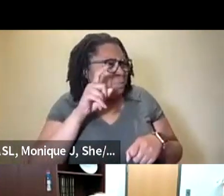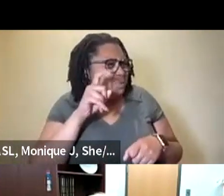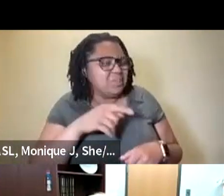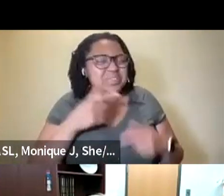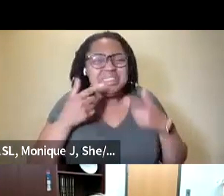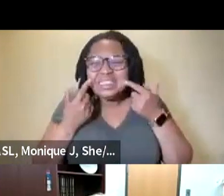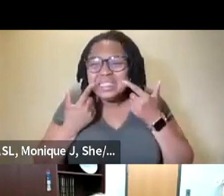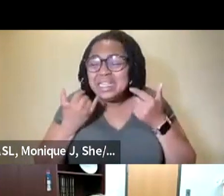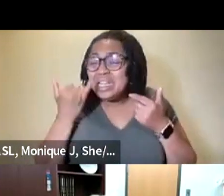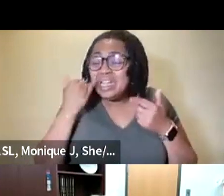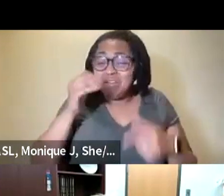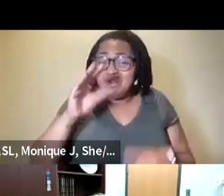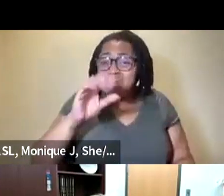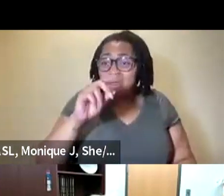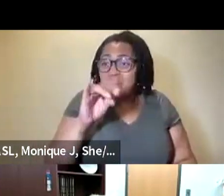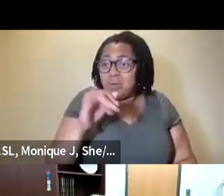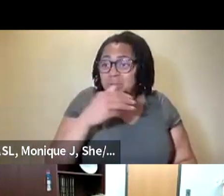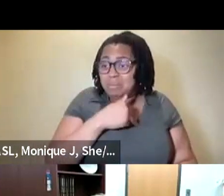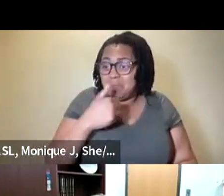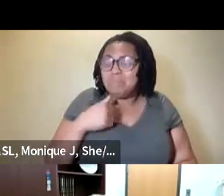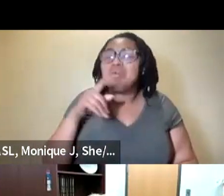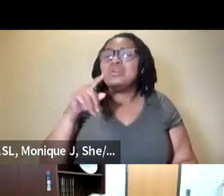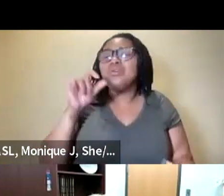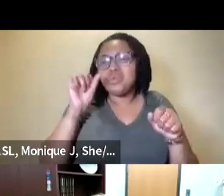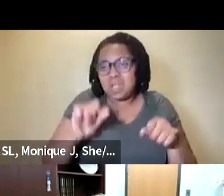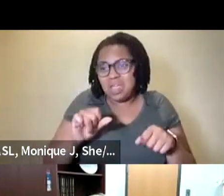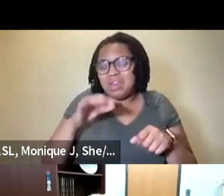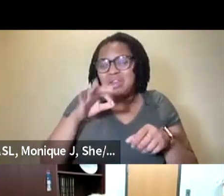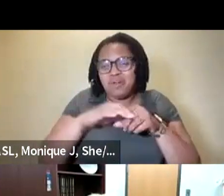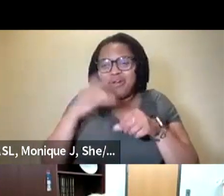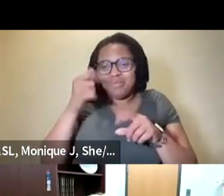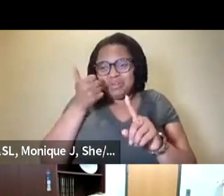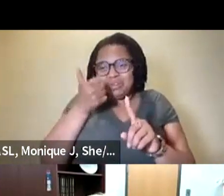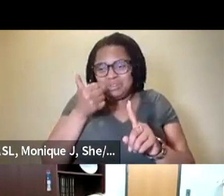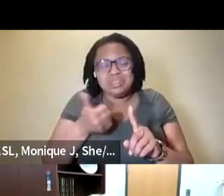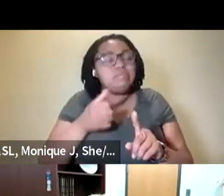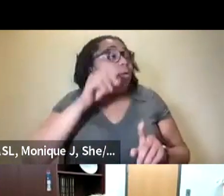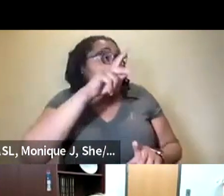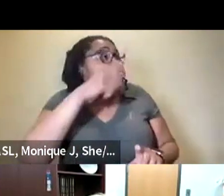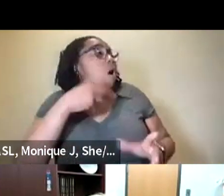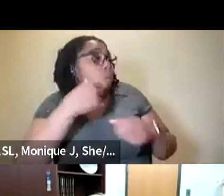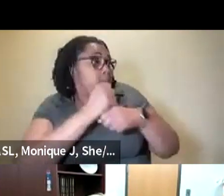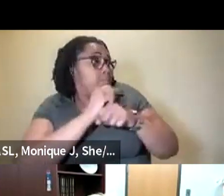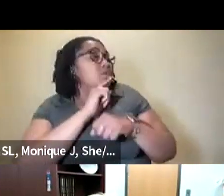If you are a Codi member, you can vote for yourself. Okay, I just wanted to make sure. Yes.